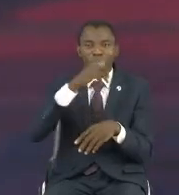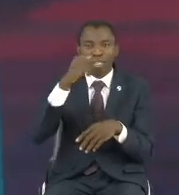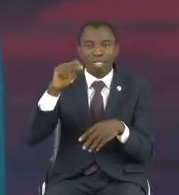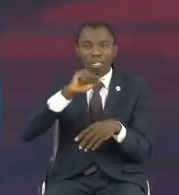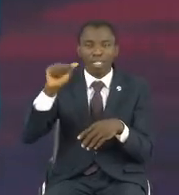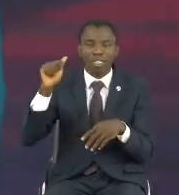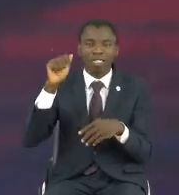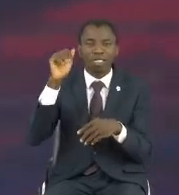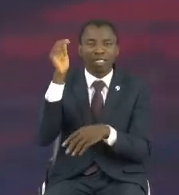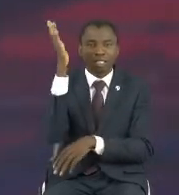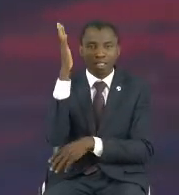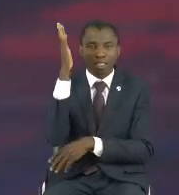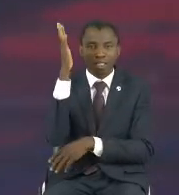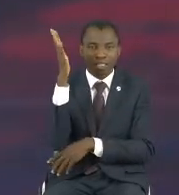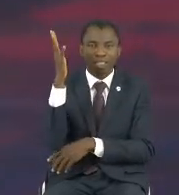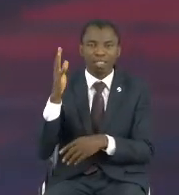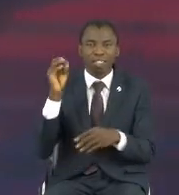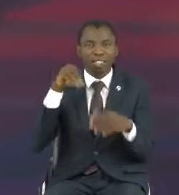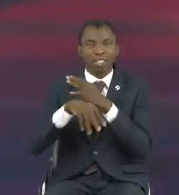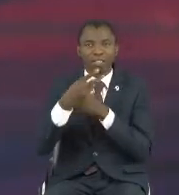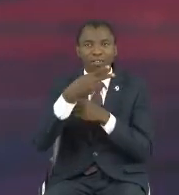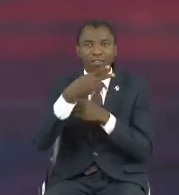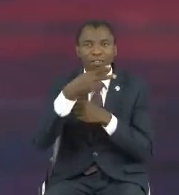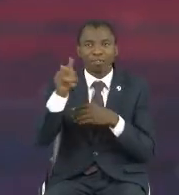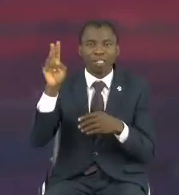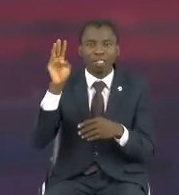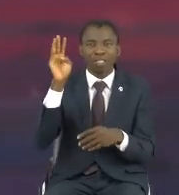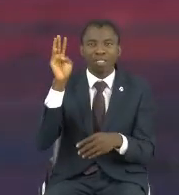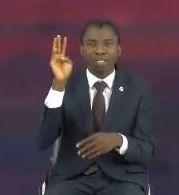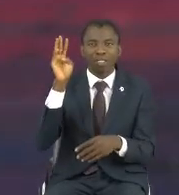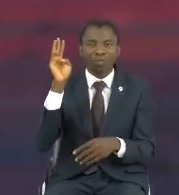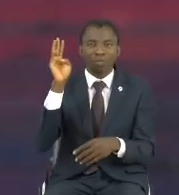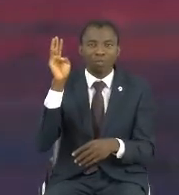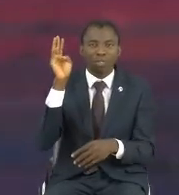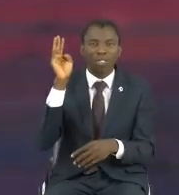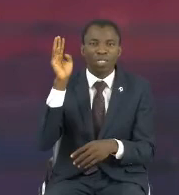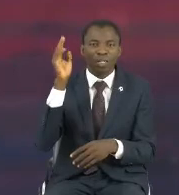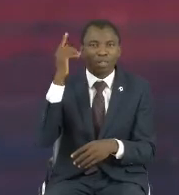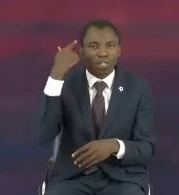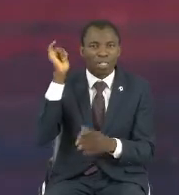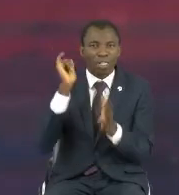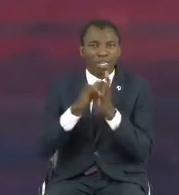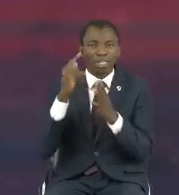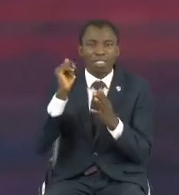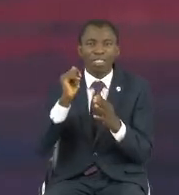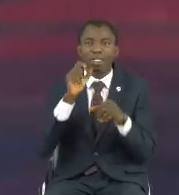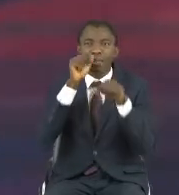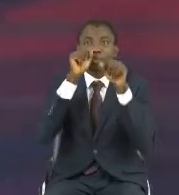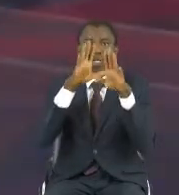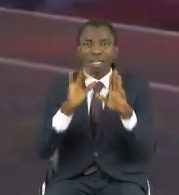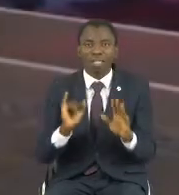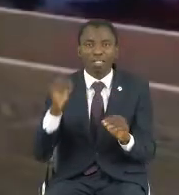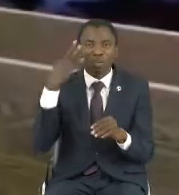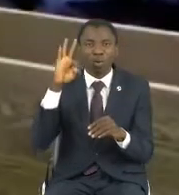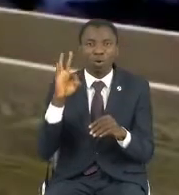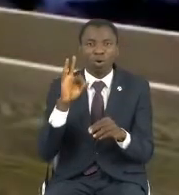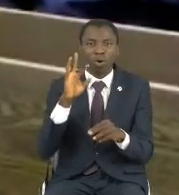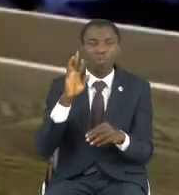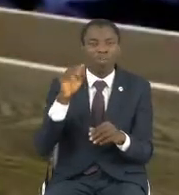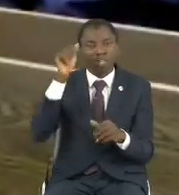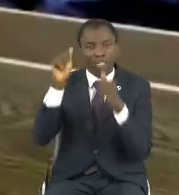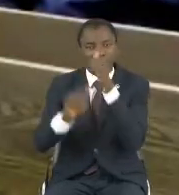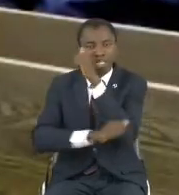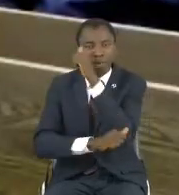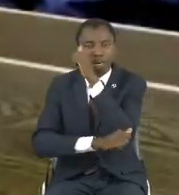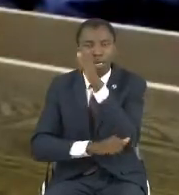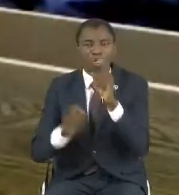verse 14, that the blessing of Abraham. Tonight is that night.